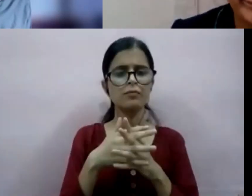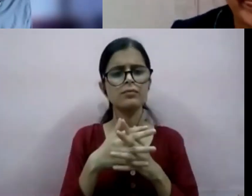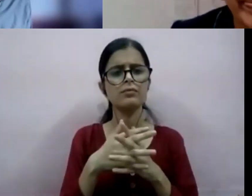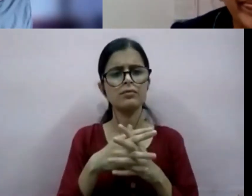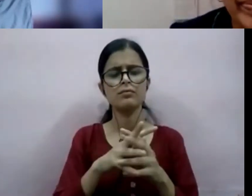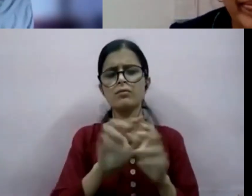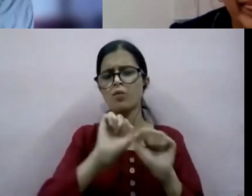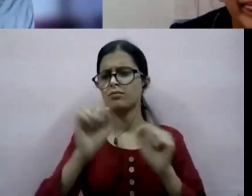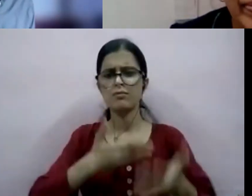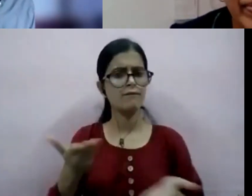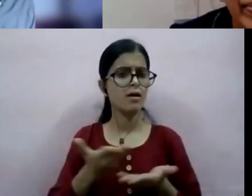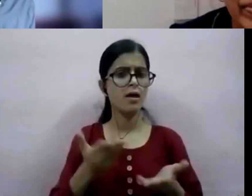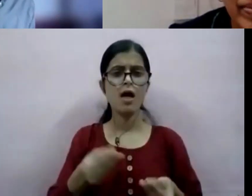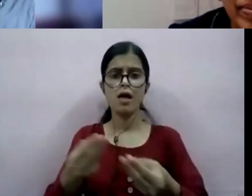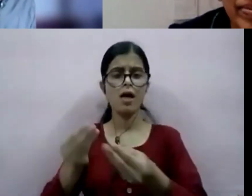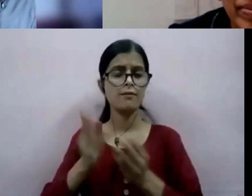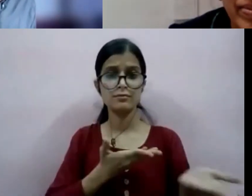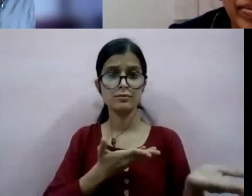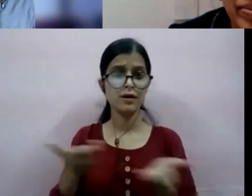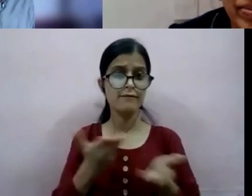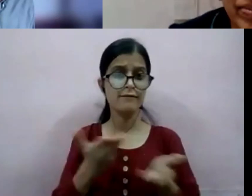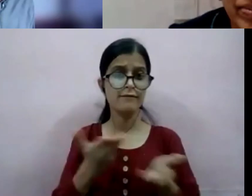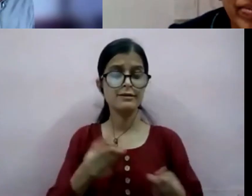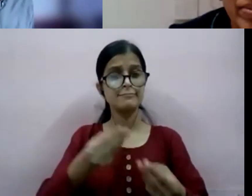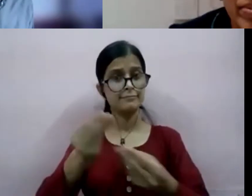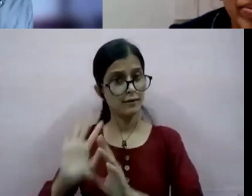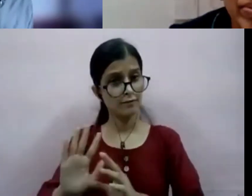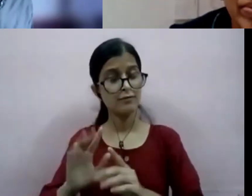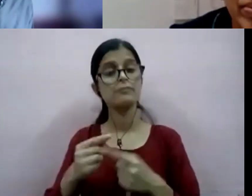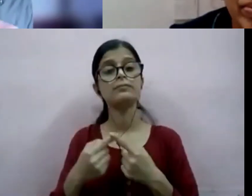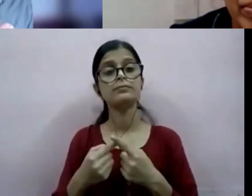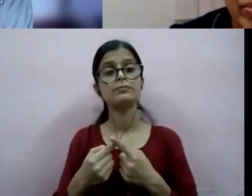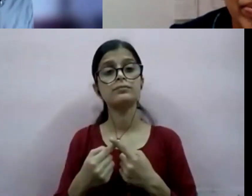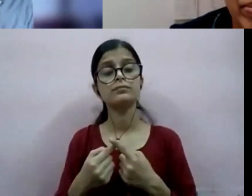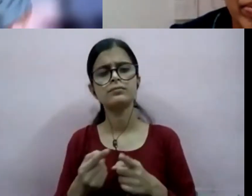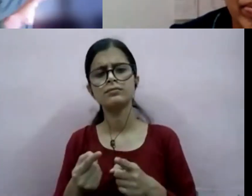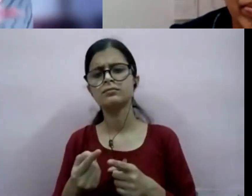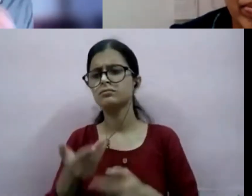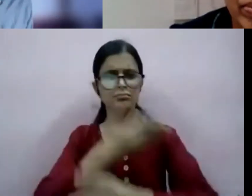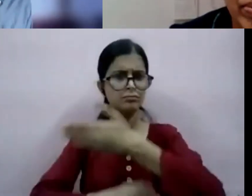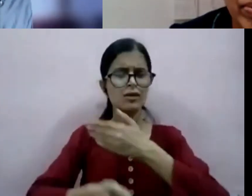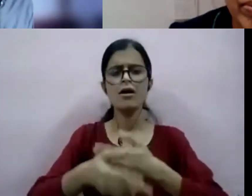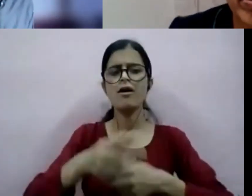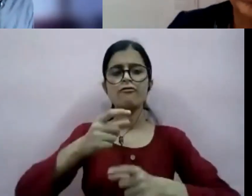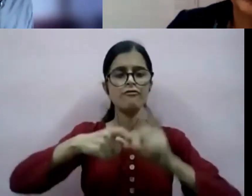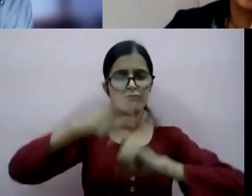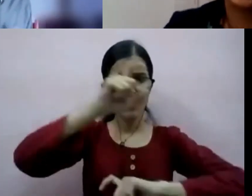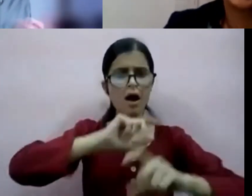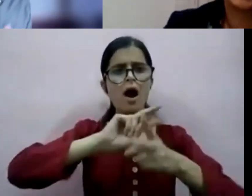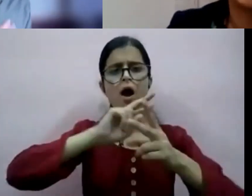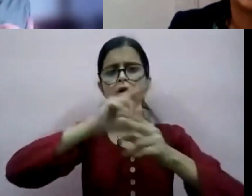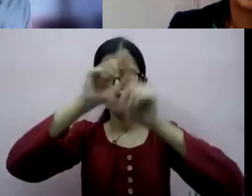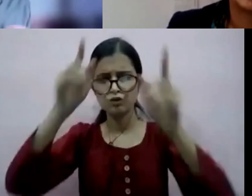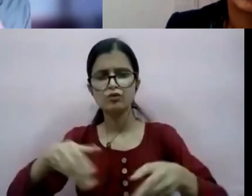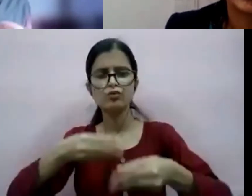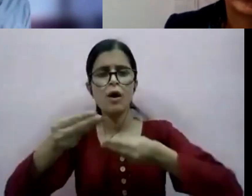sewing or something like that, but most of the factories where people go to be sewers are inaccessible because they're above the shops. So